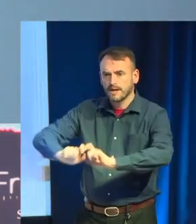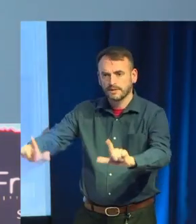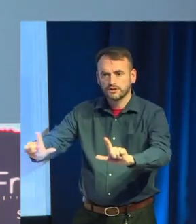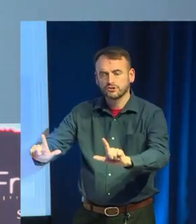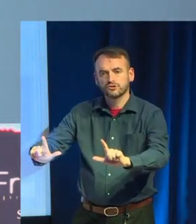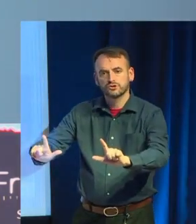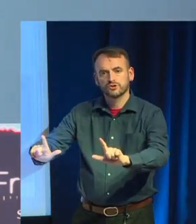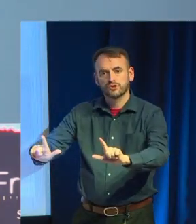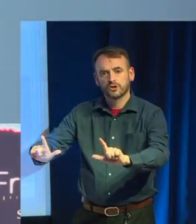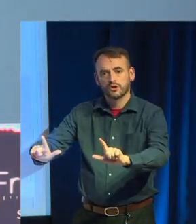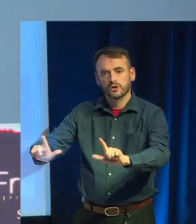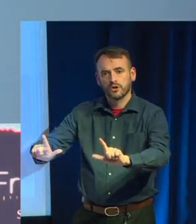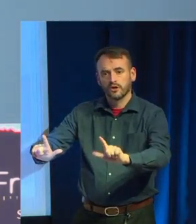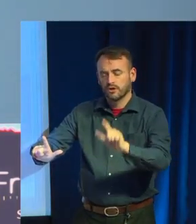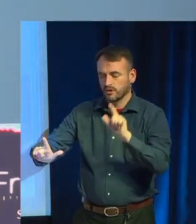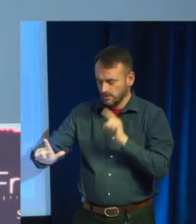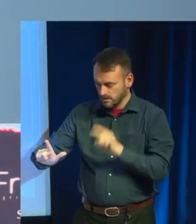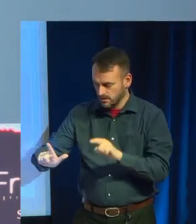see, when you play this game,